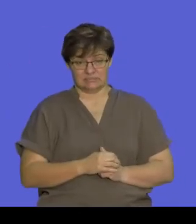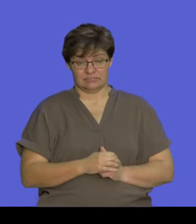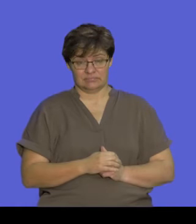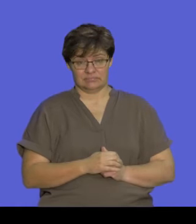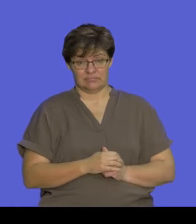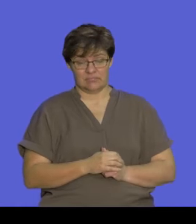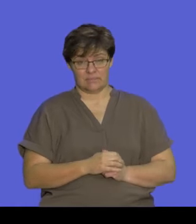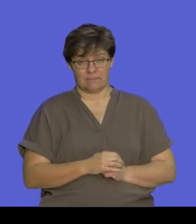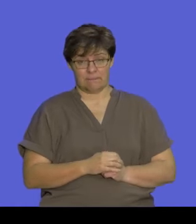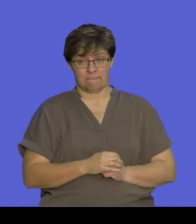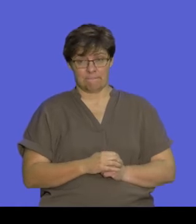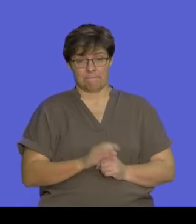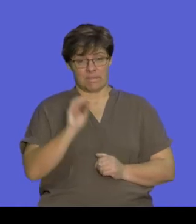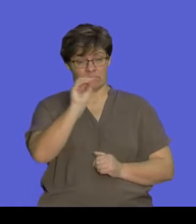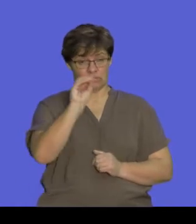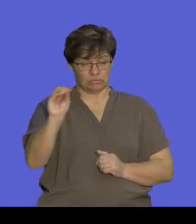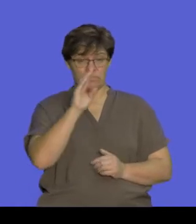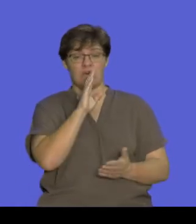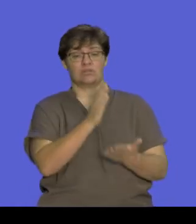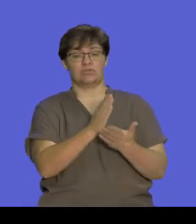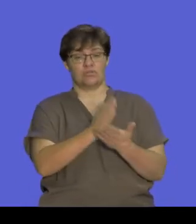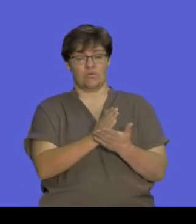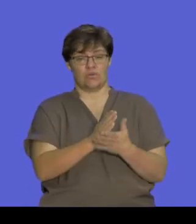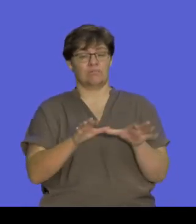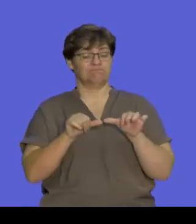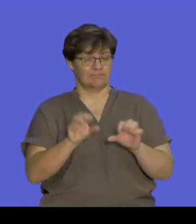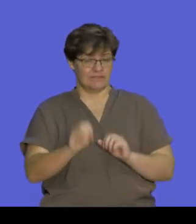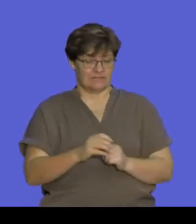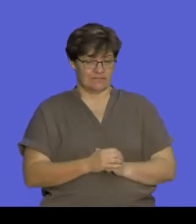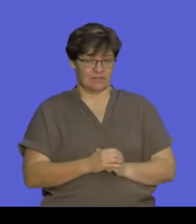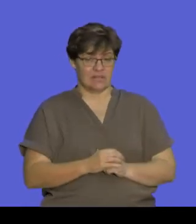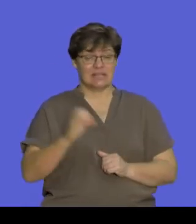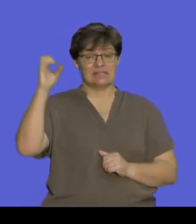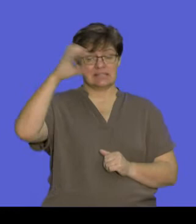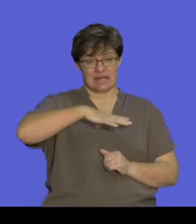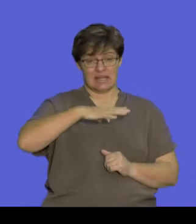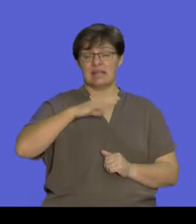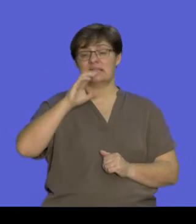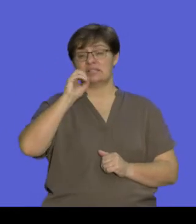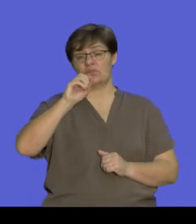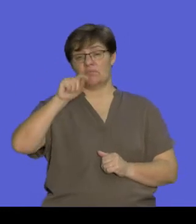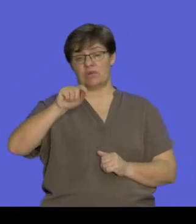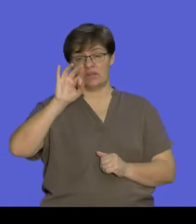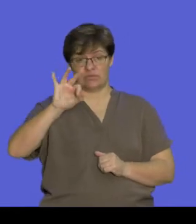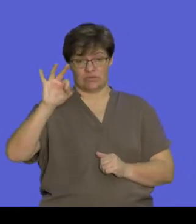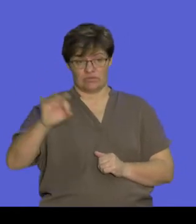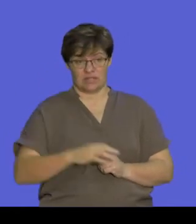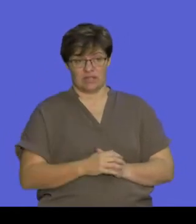up and make sure that we've got it. Sunny, 0.33. That means not